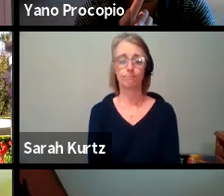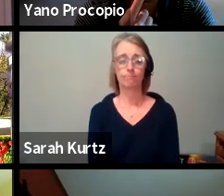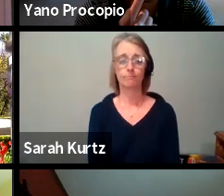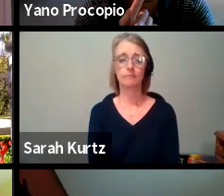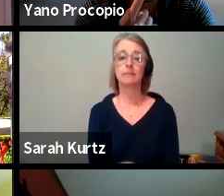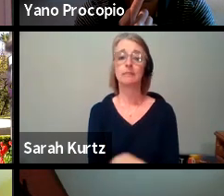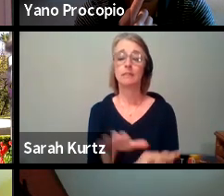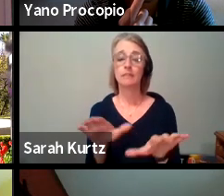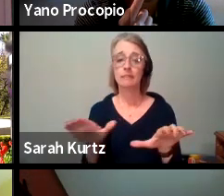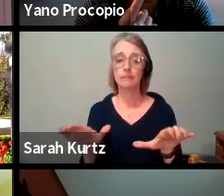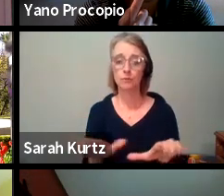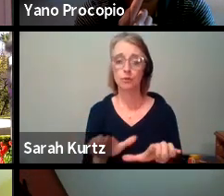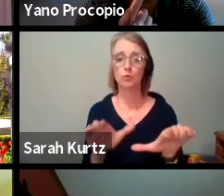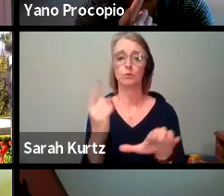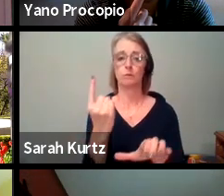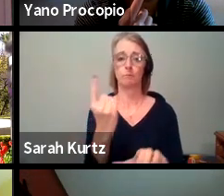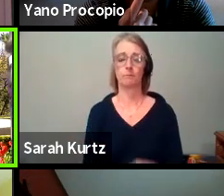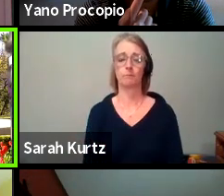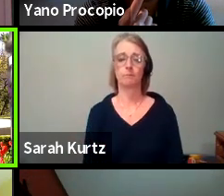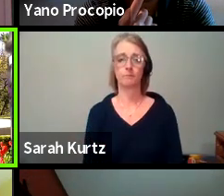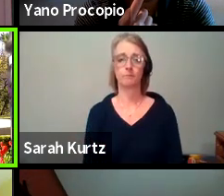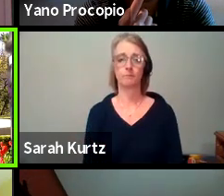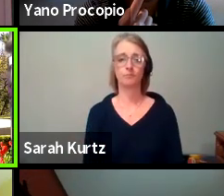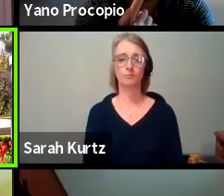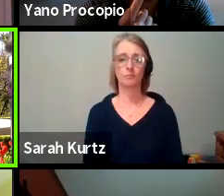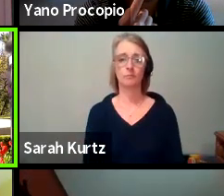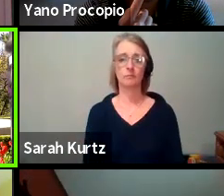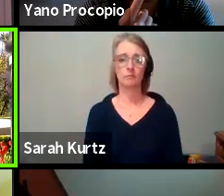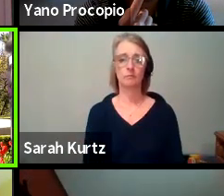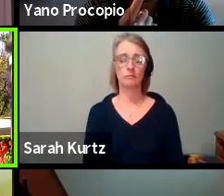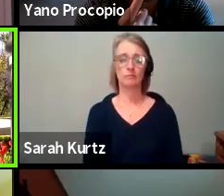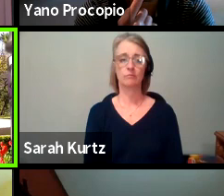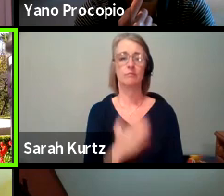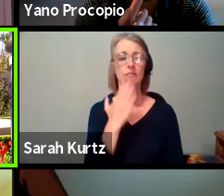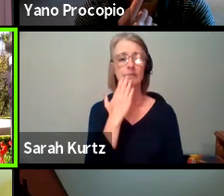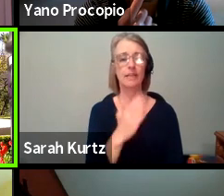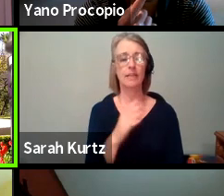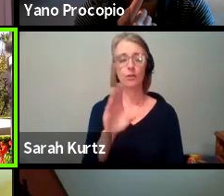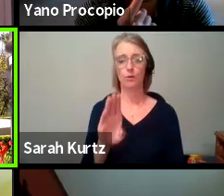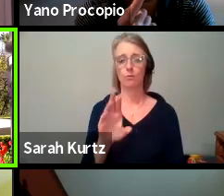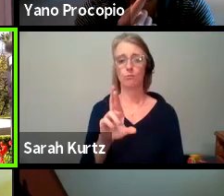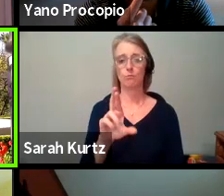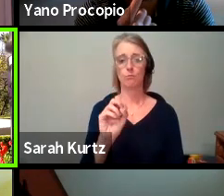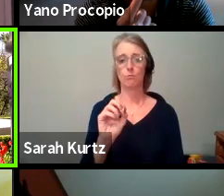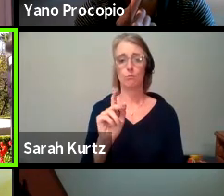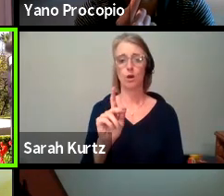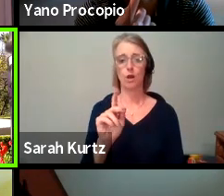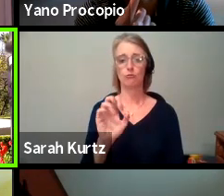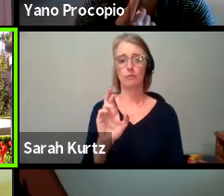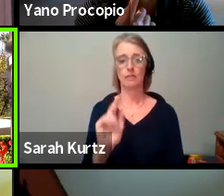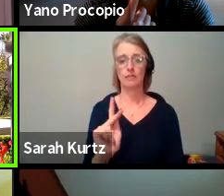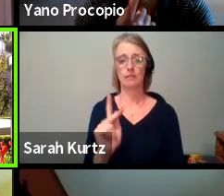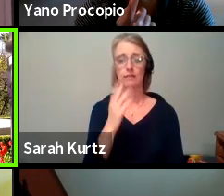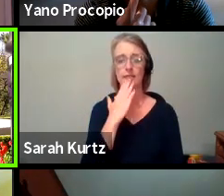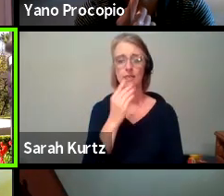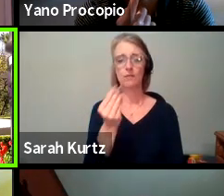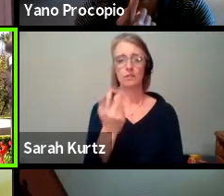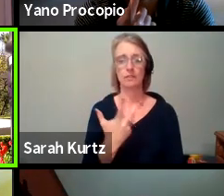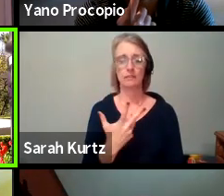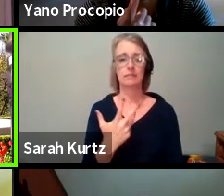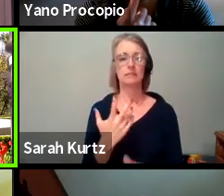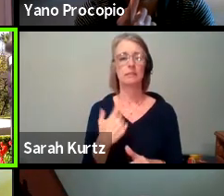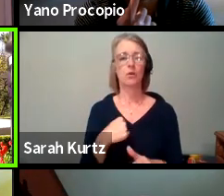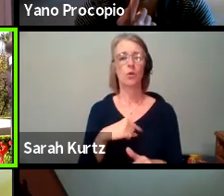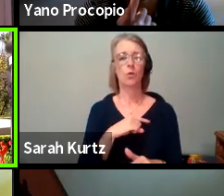Take action. Thank you so much, Broderick, for saying that. I think so many of us